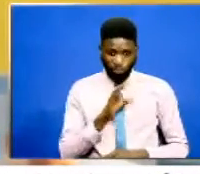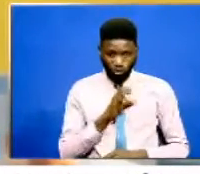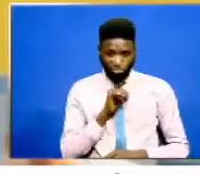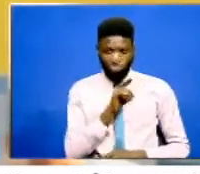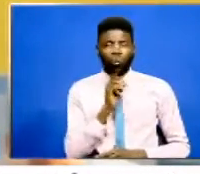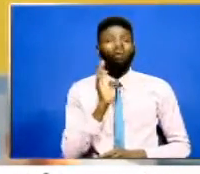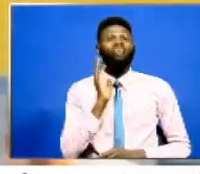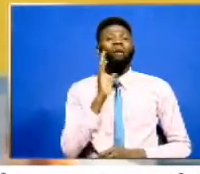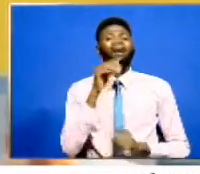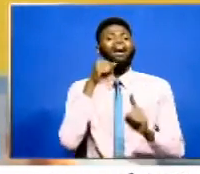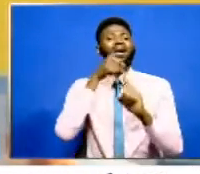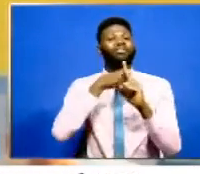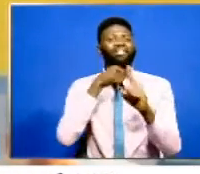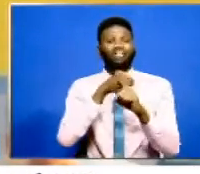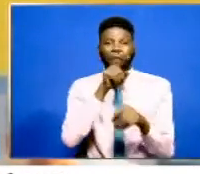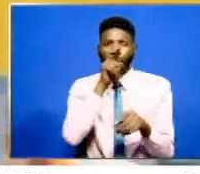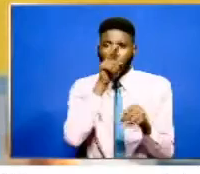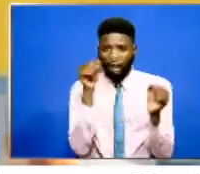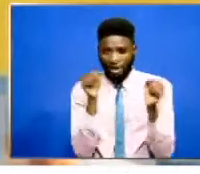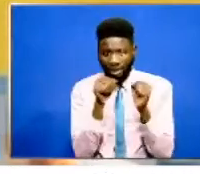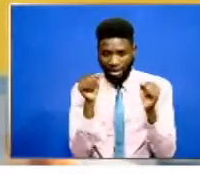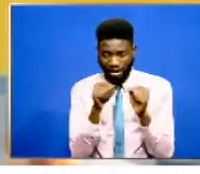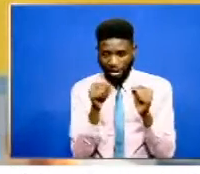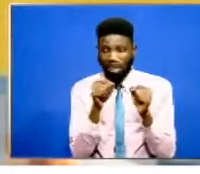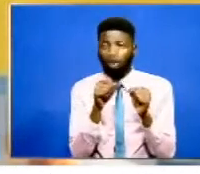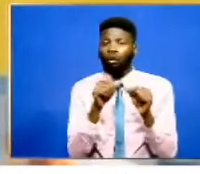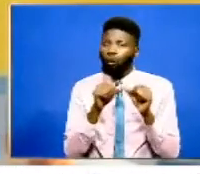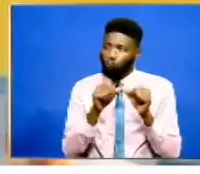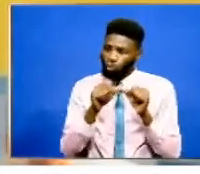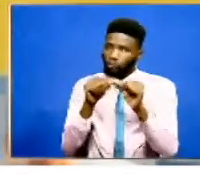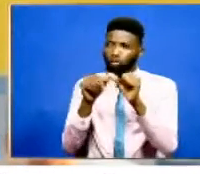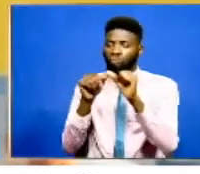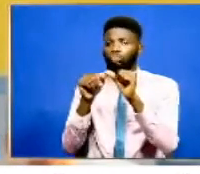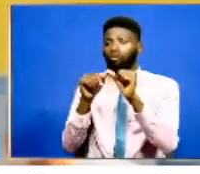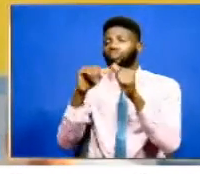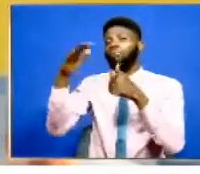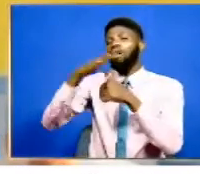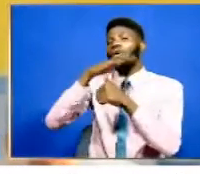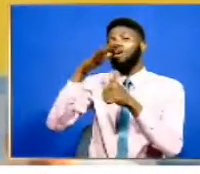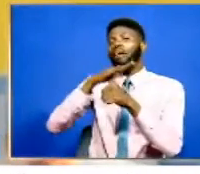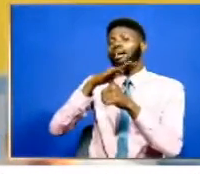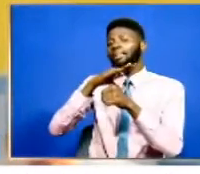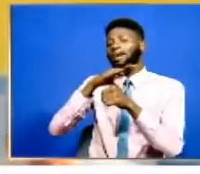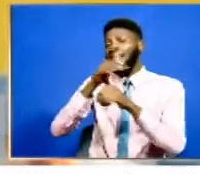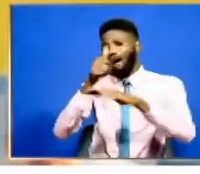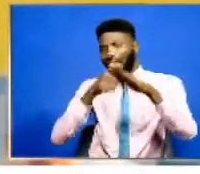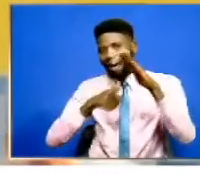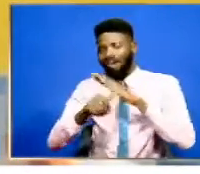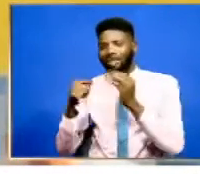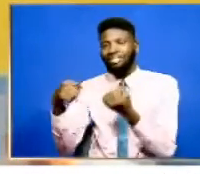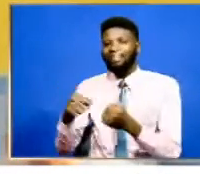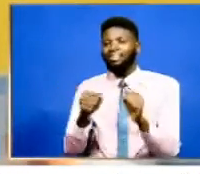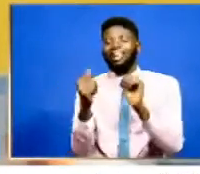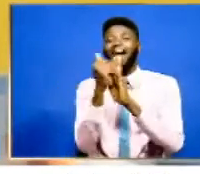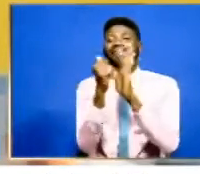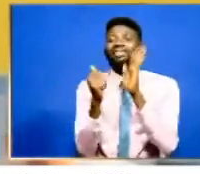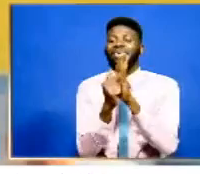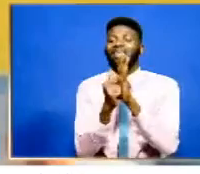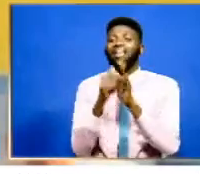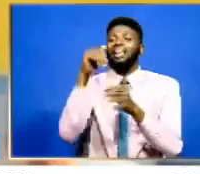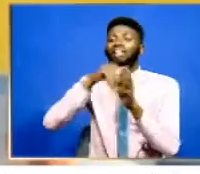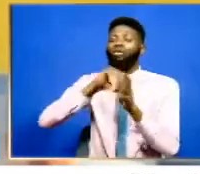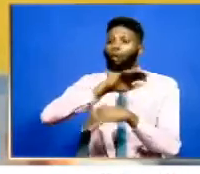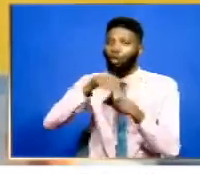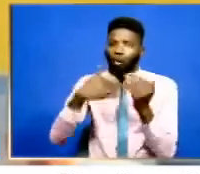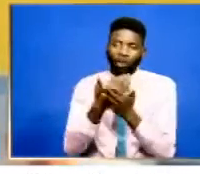for malaria to remain high on the strategic agenda across all sectors of the government, the